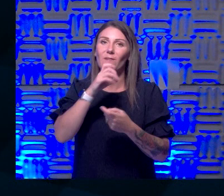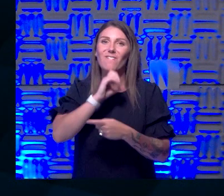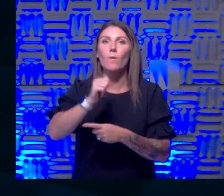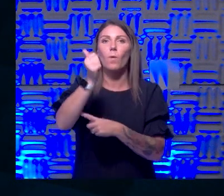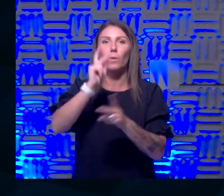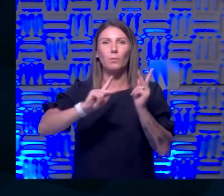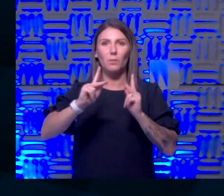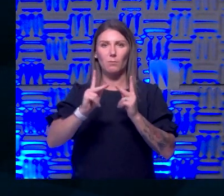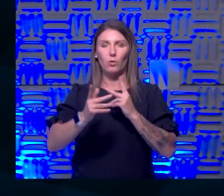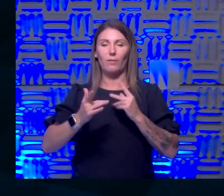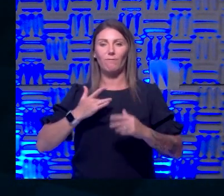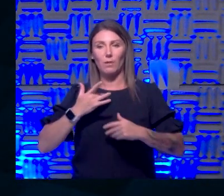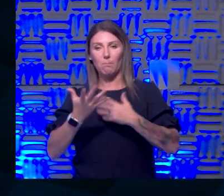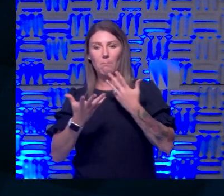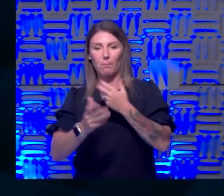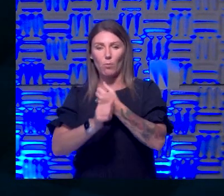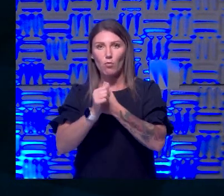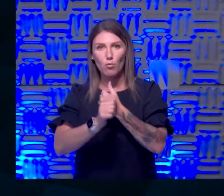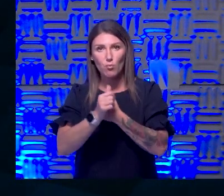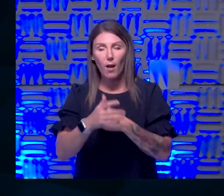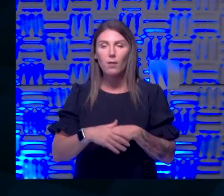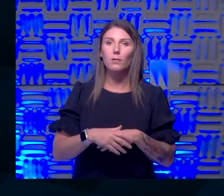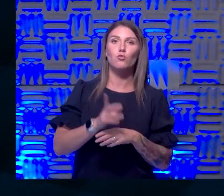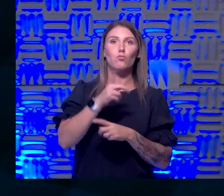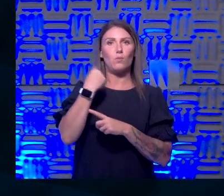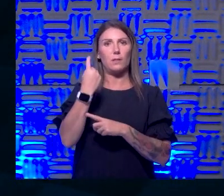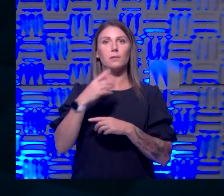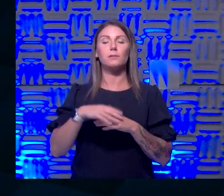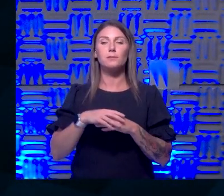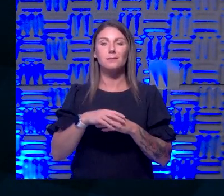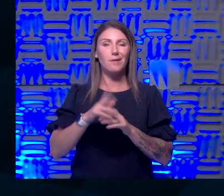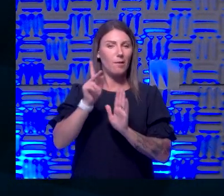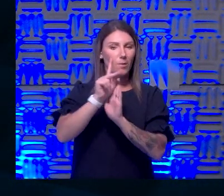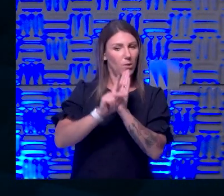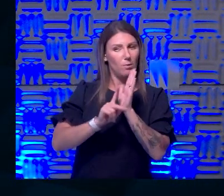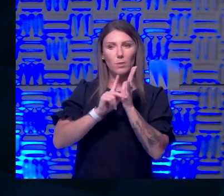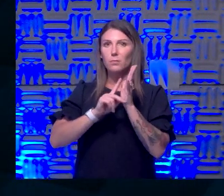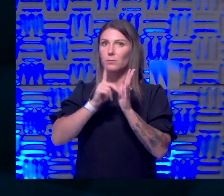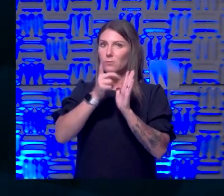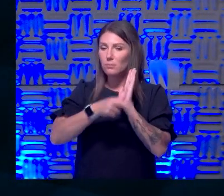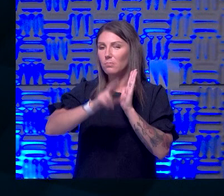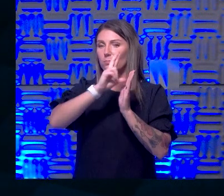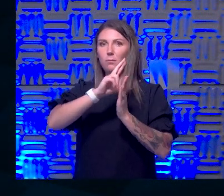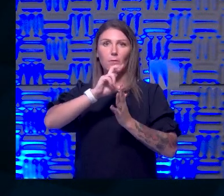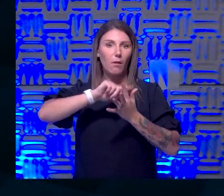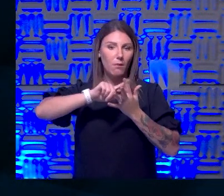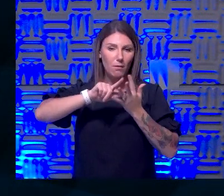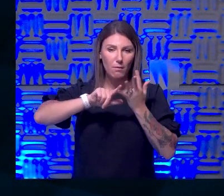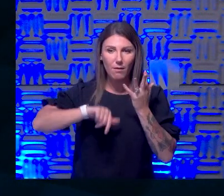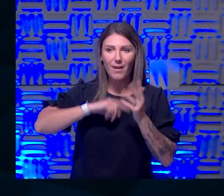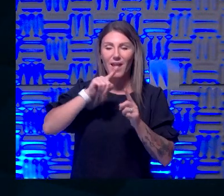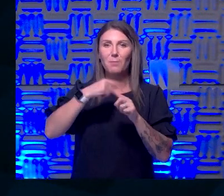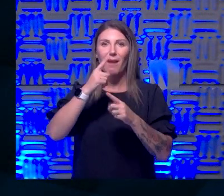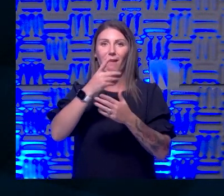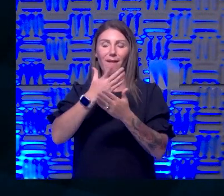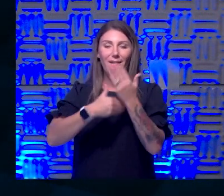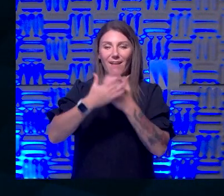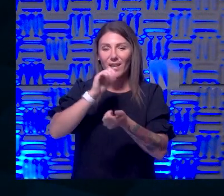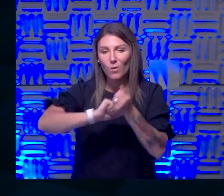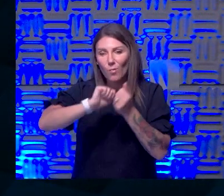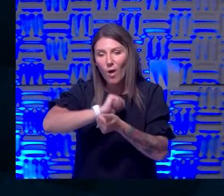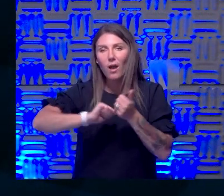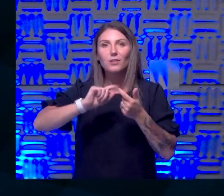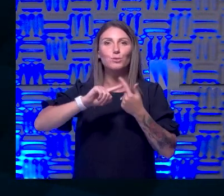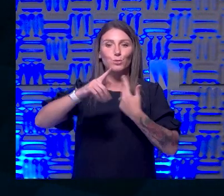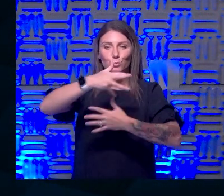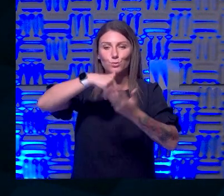feel threatened. And, the principles, we've gone over them a million times. Most people could tell them in their sleep about hand washing and social